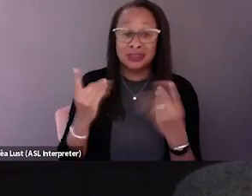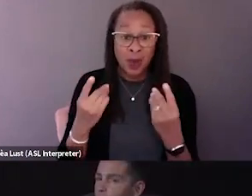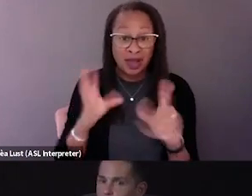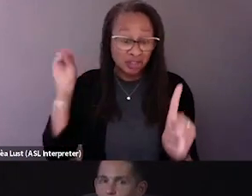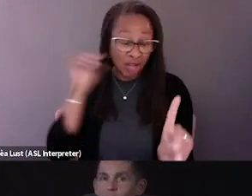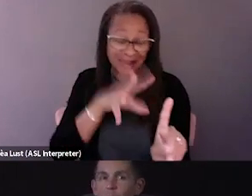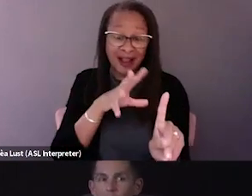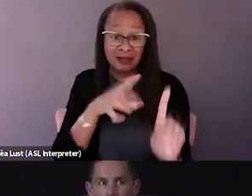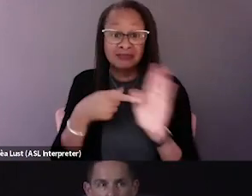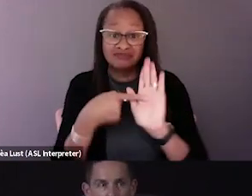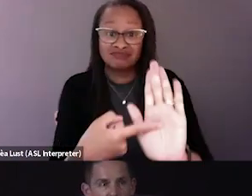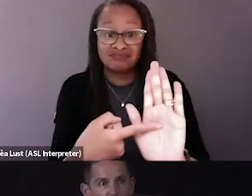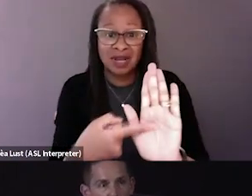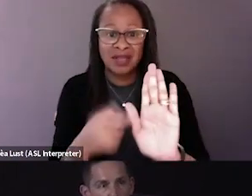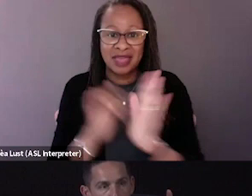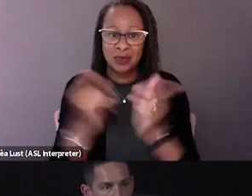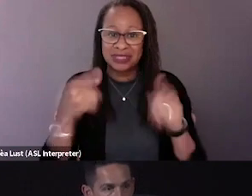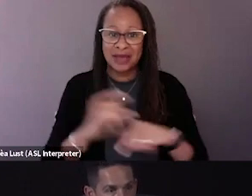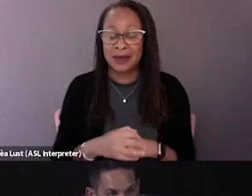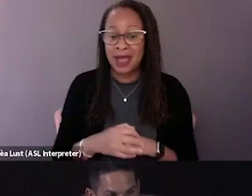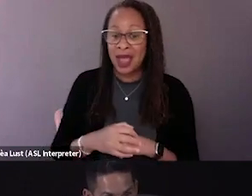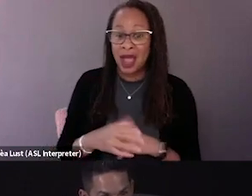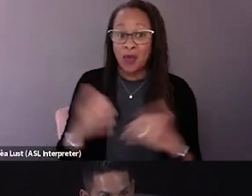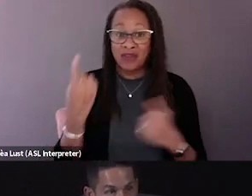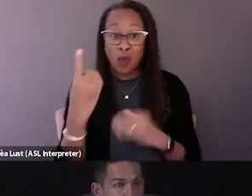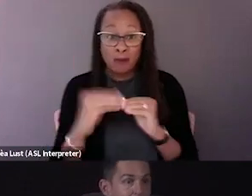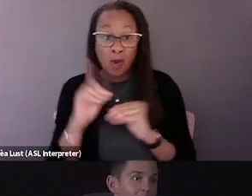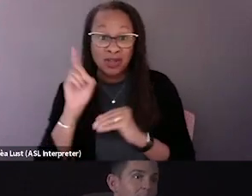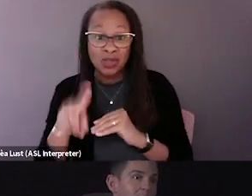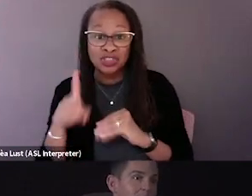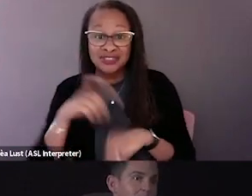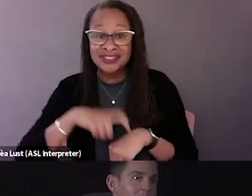was. Fortunately, we have time for one more. Right up front, please.